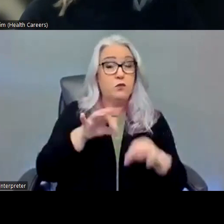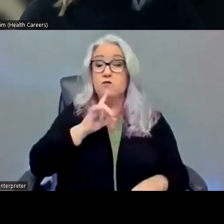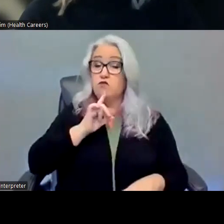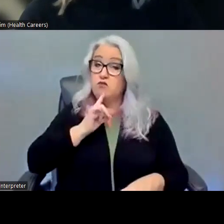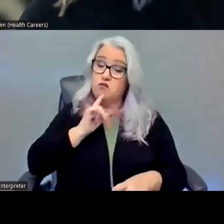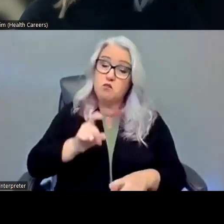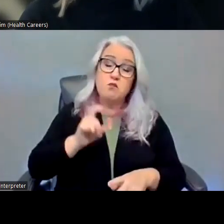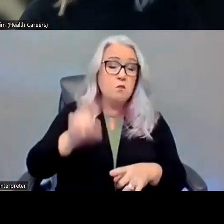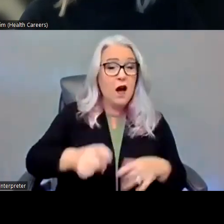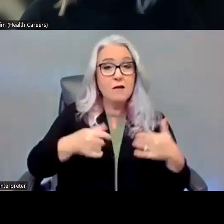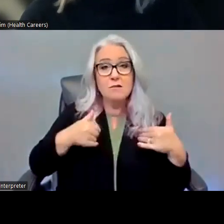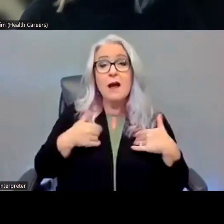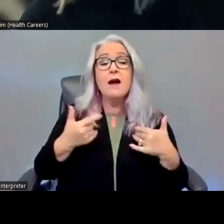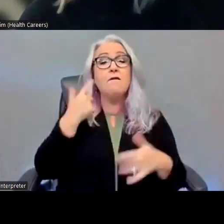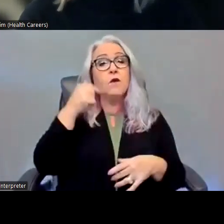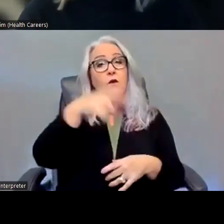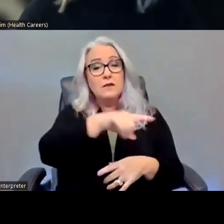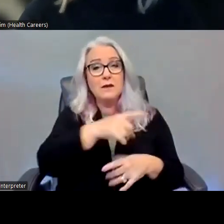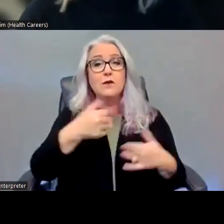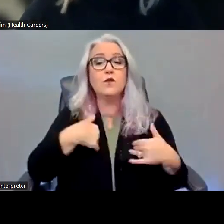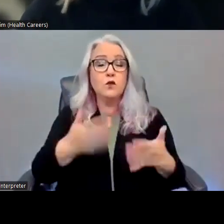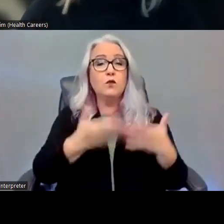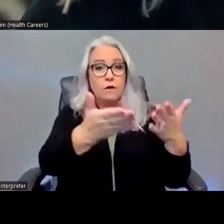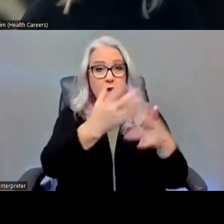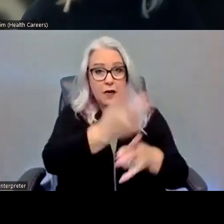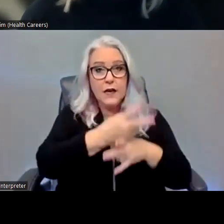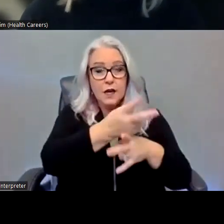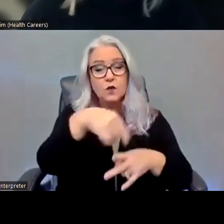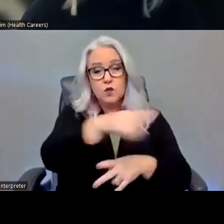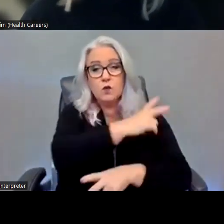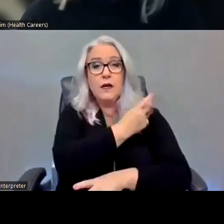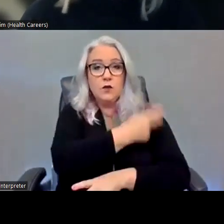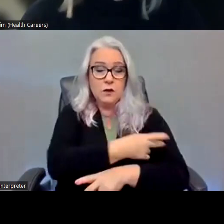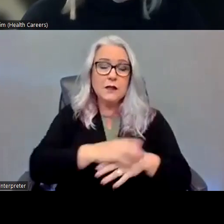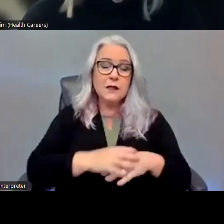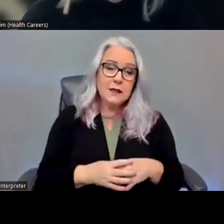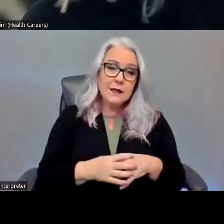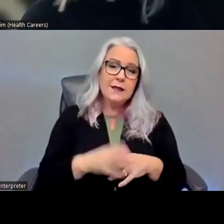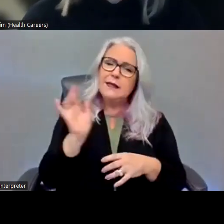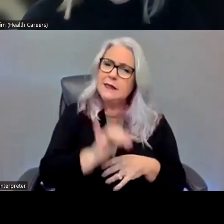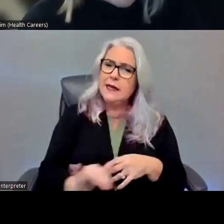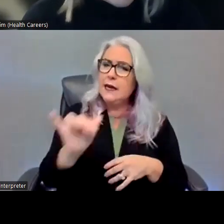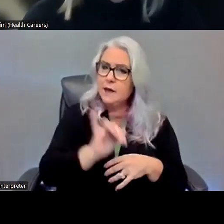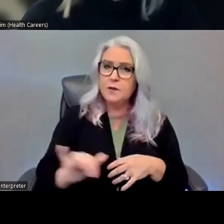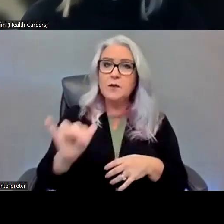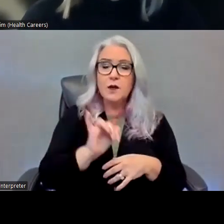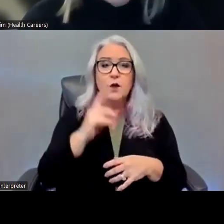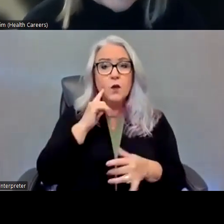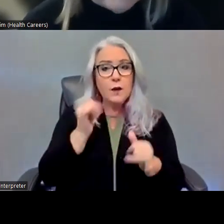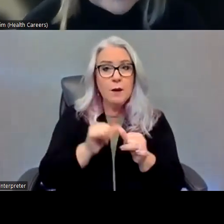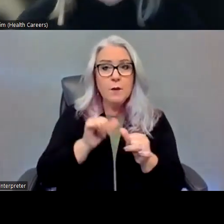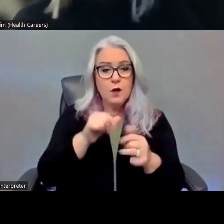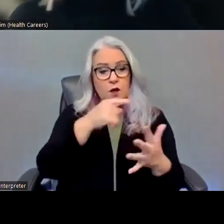healthcare industry to provide the care to patients. So again, same thing. These jobs